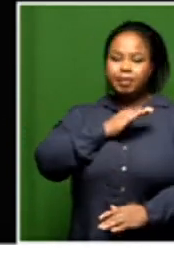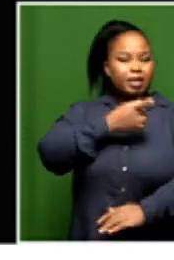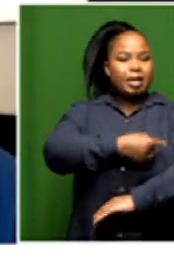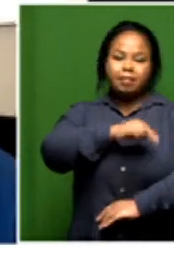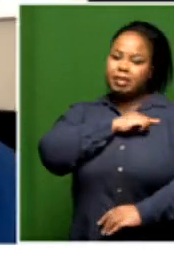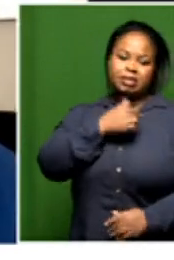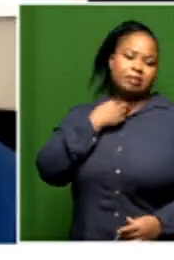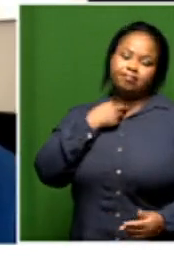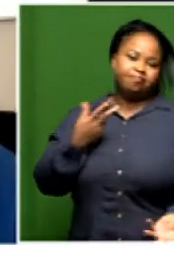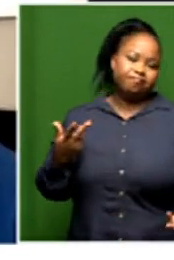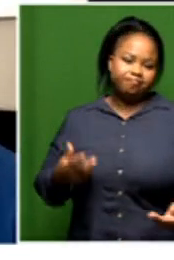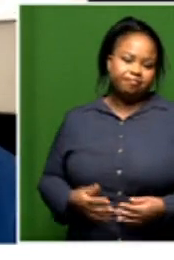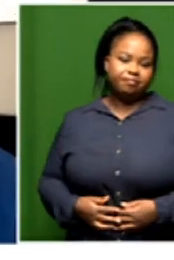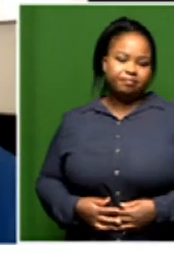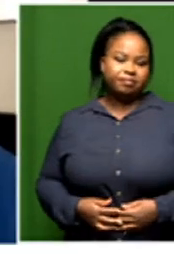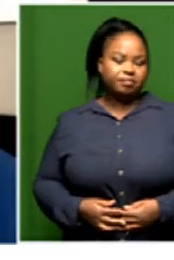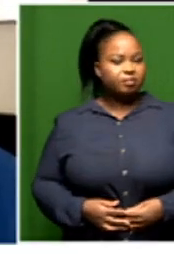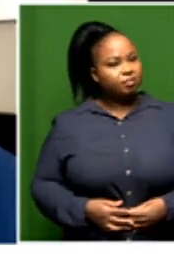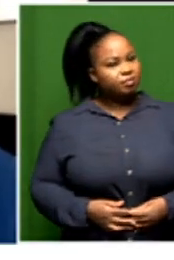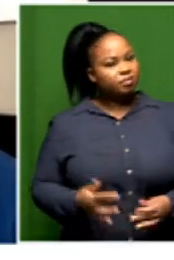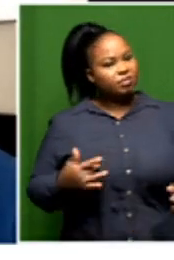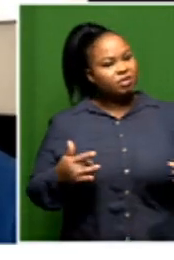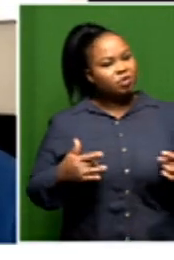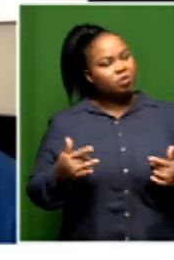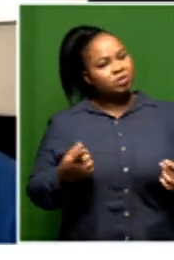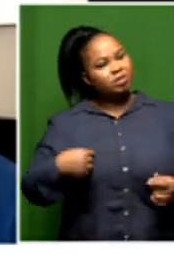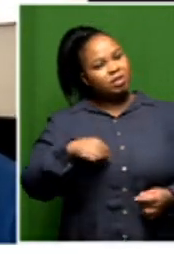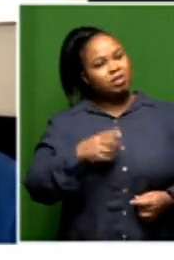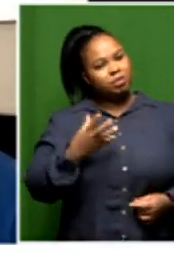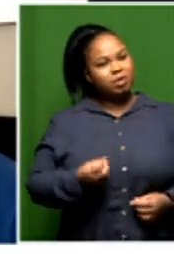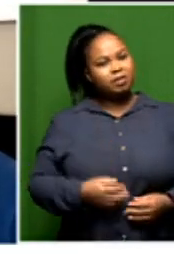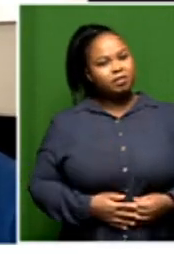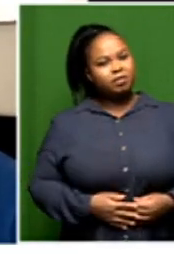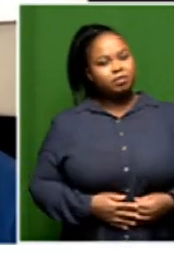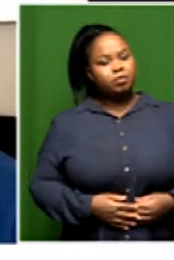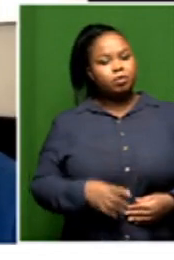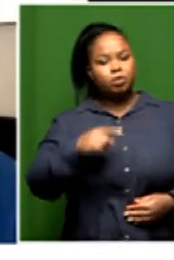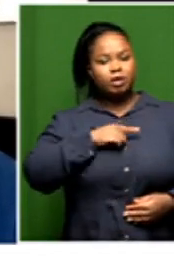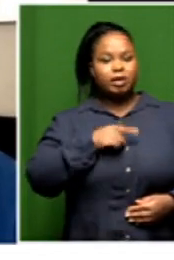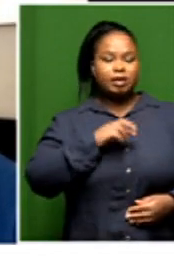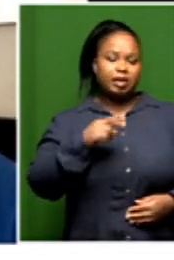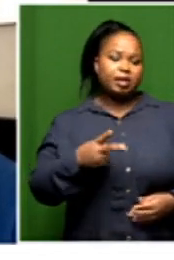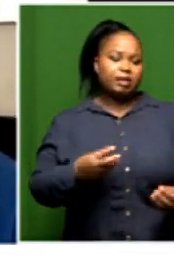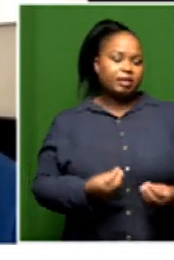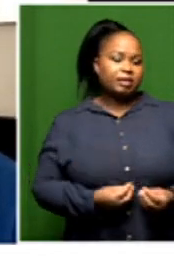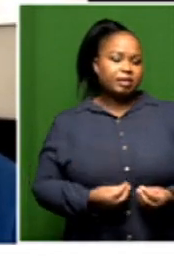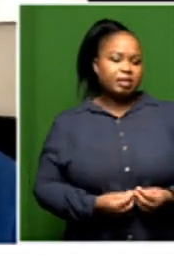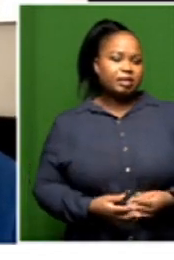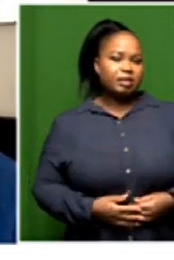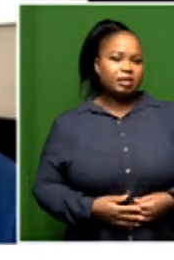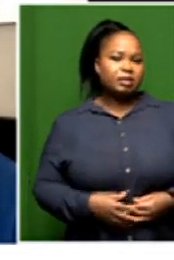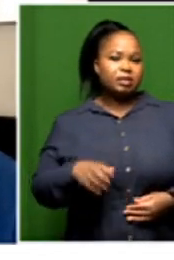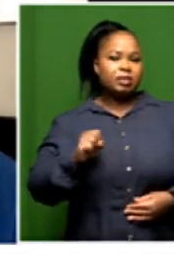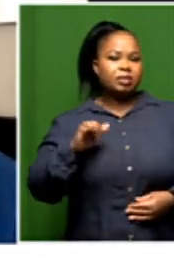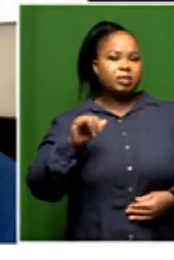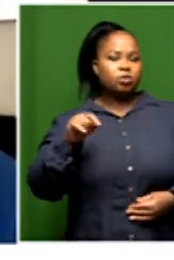it. And that's, yeah, very, very concerning. I mean, another thing that is a little bit worried,